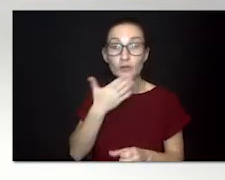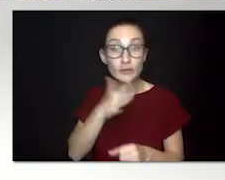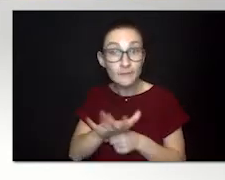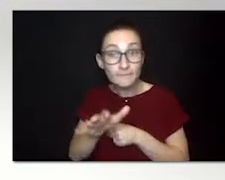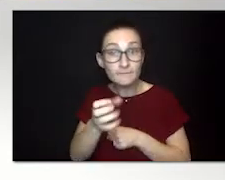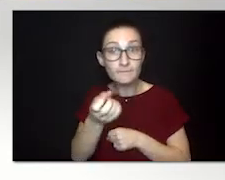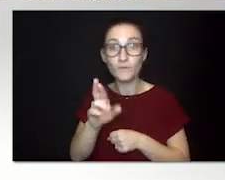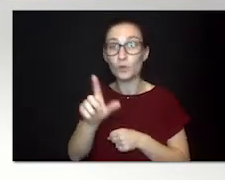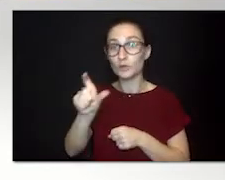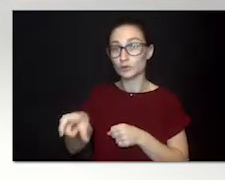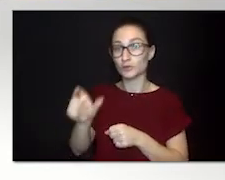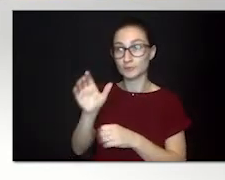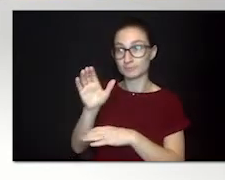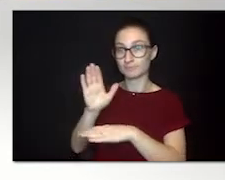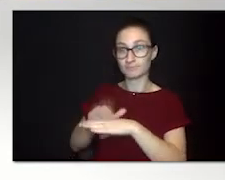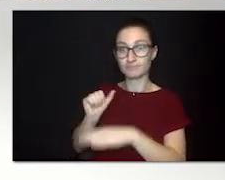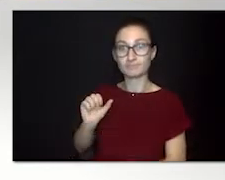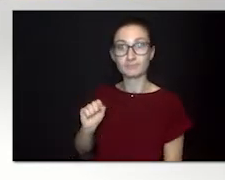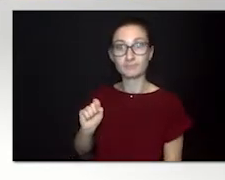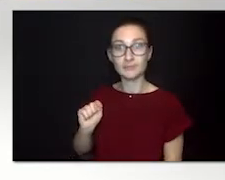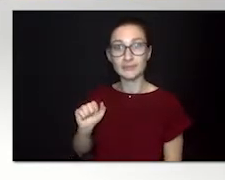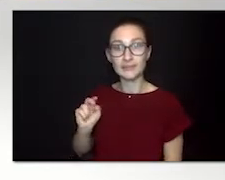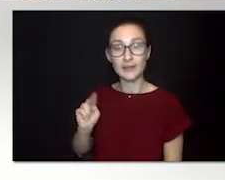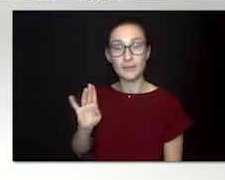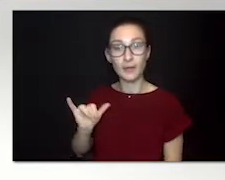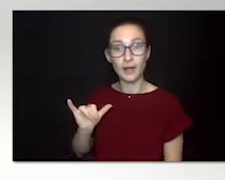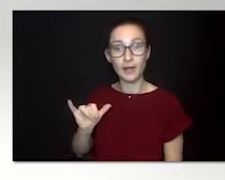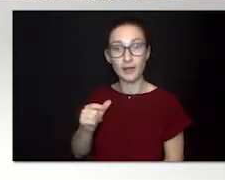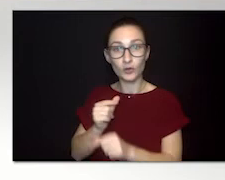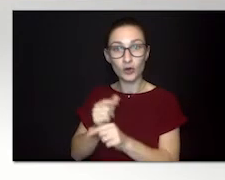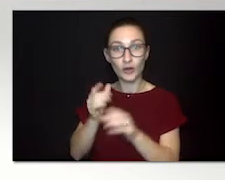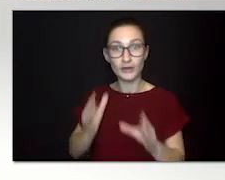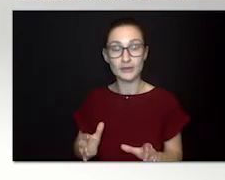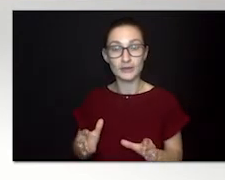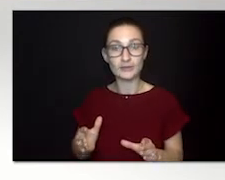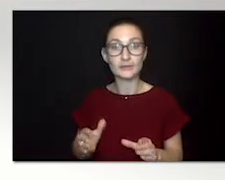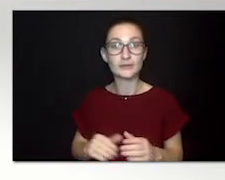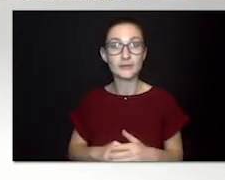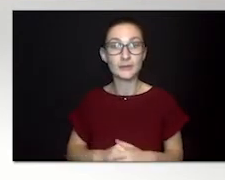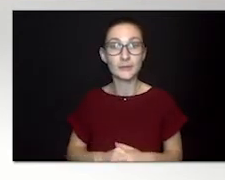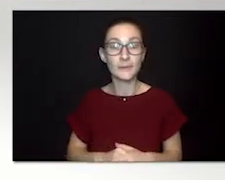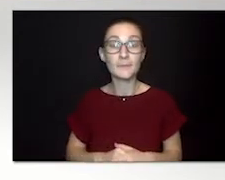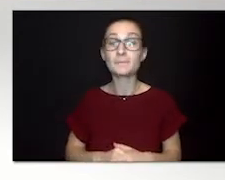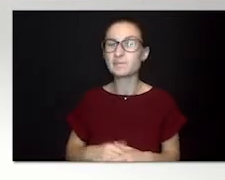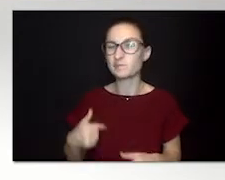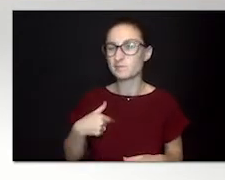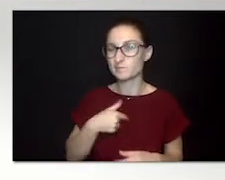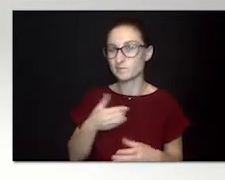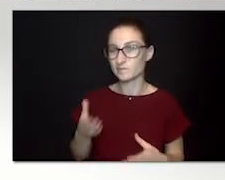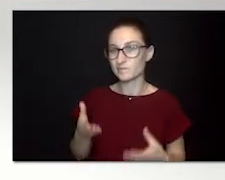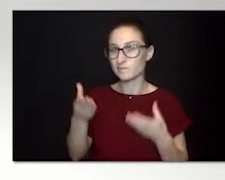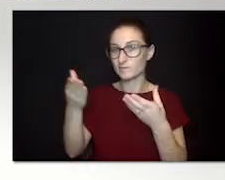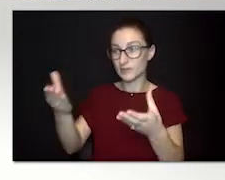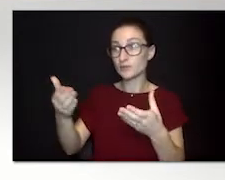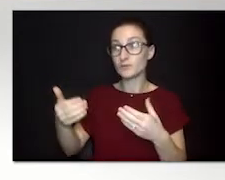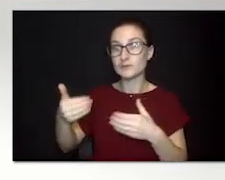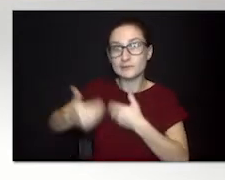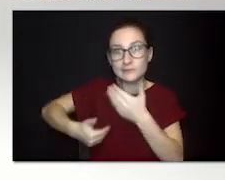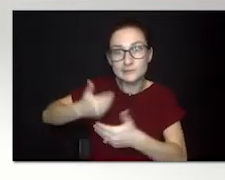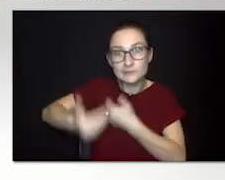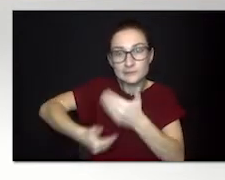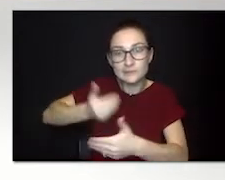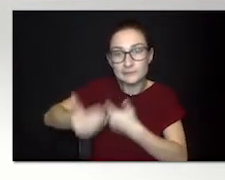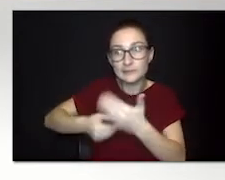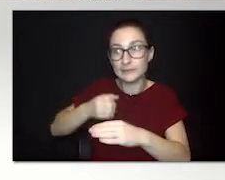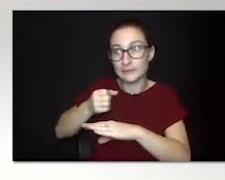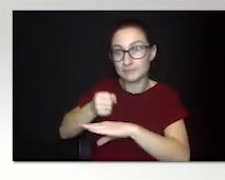ahead now and go through the process of having a standby guardian, having that person appointed as a standby guardian? We would suggest you go